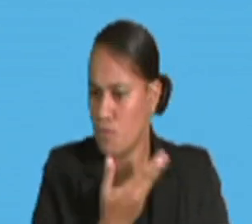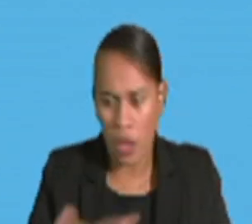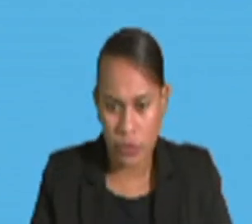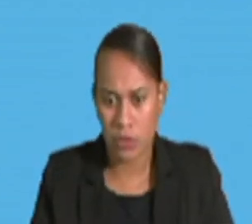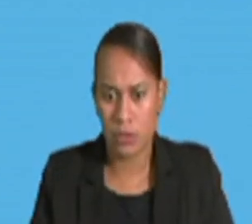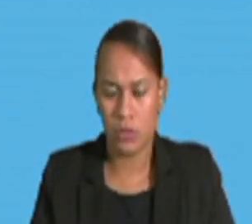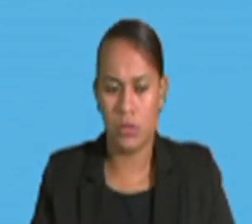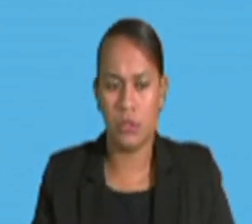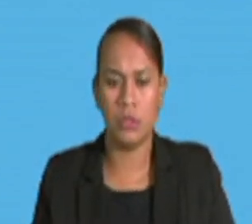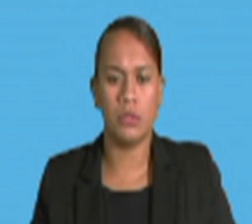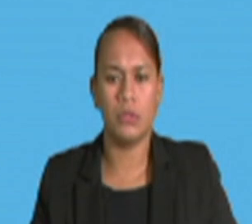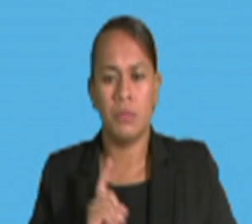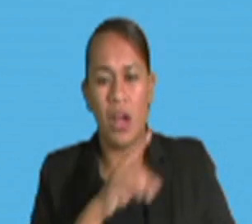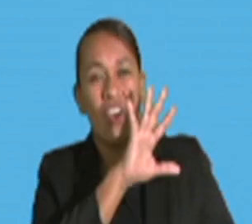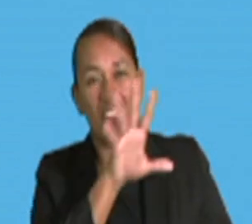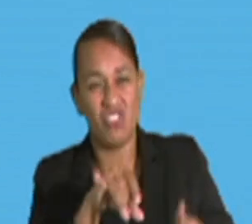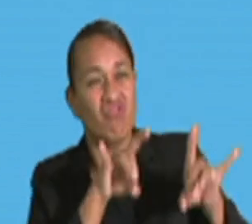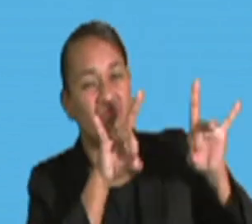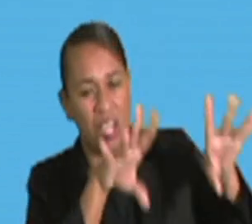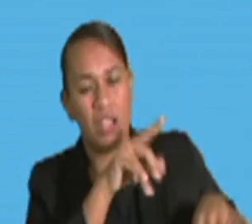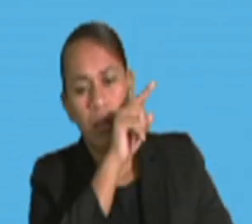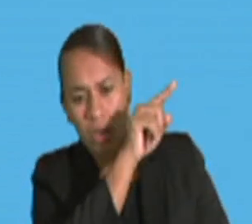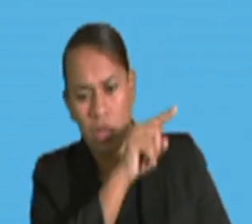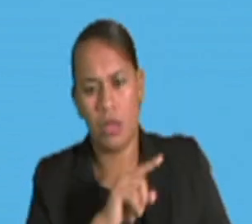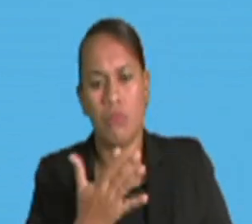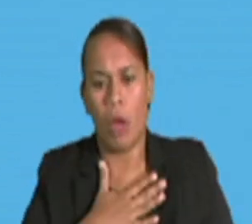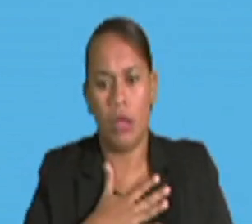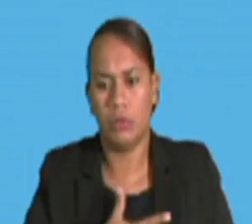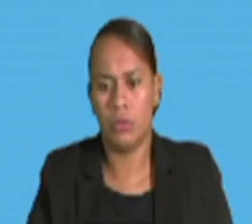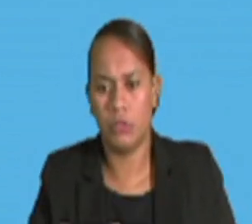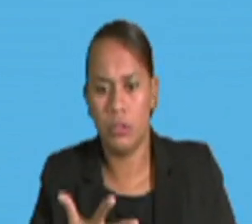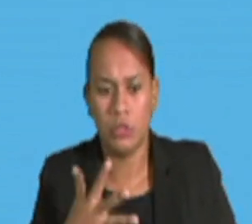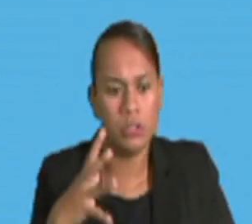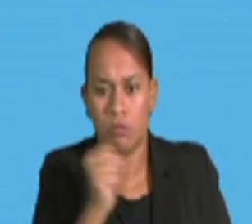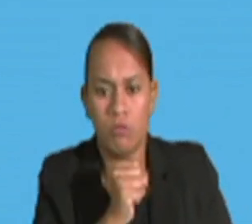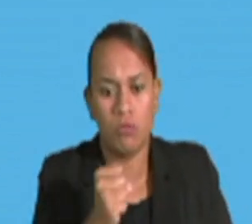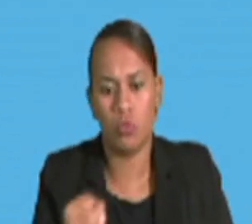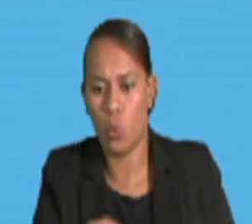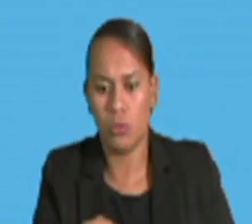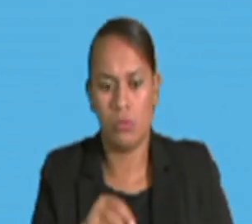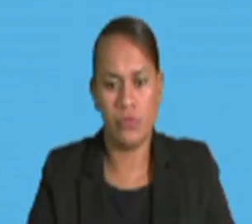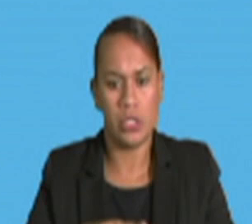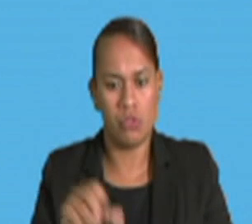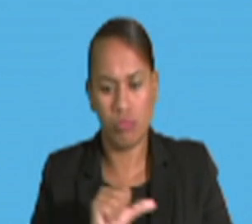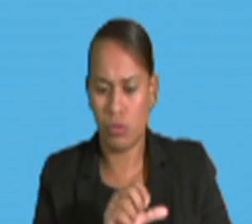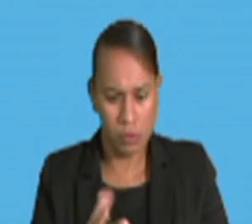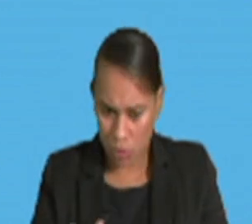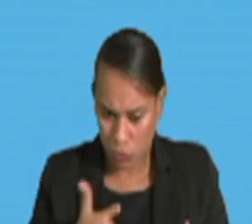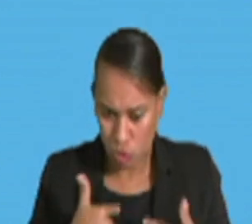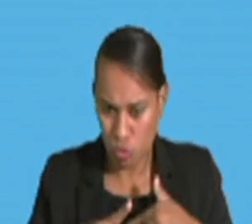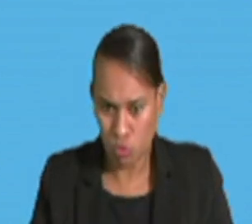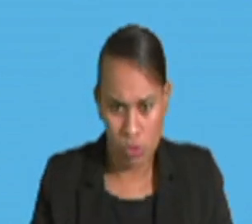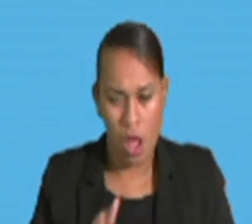passports unless they were the successful bidder of the EUI, the expression of interest. Mr.